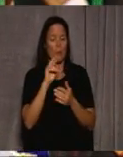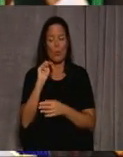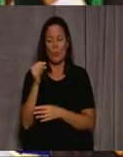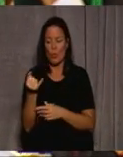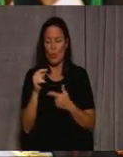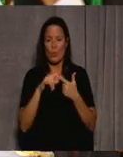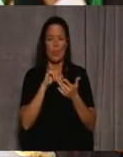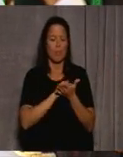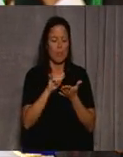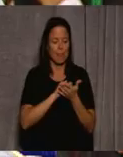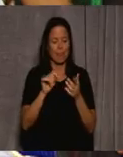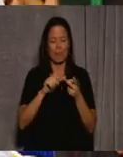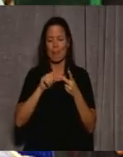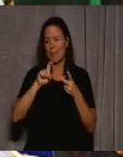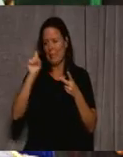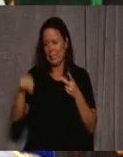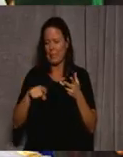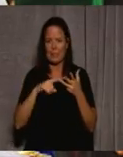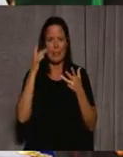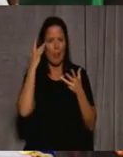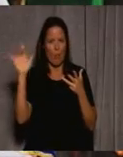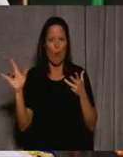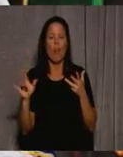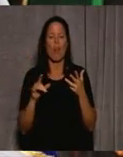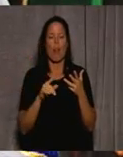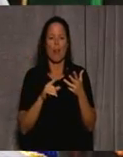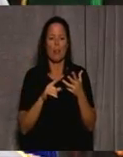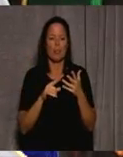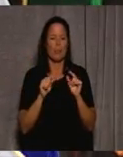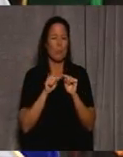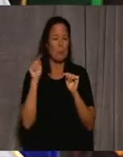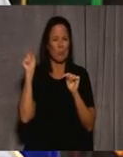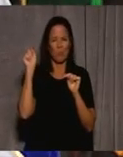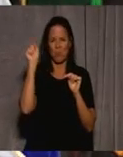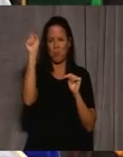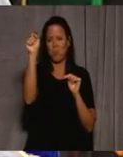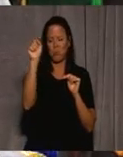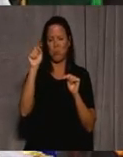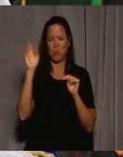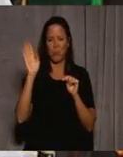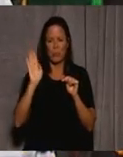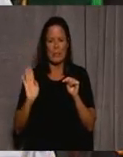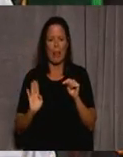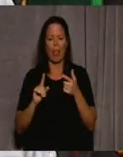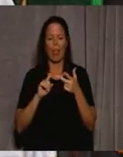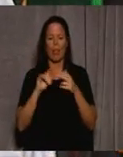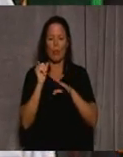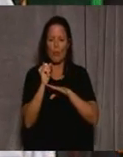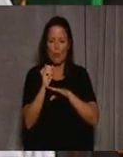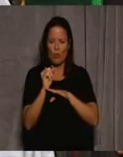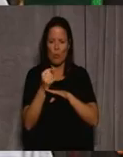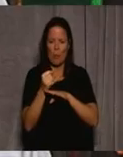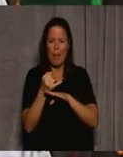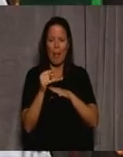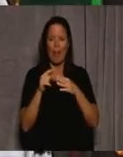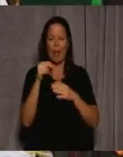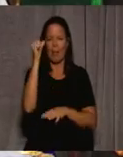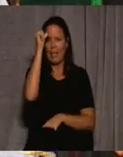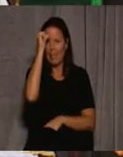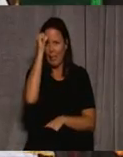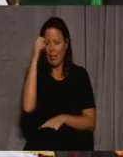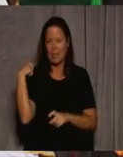New York, from Texas and California, as far away as Brazil, Jamaica, India,